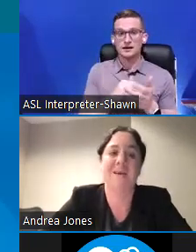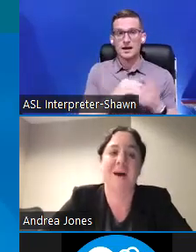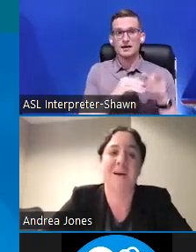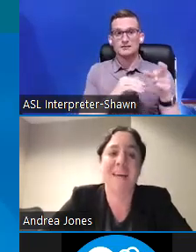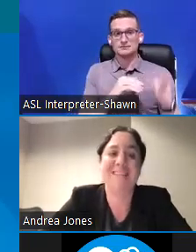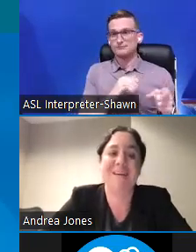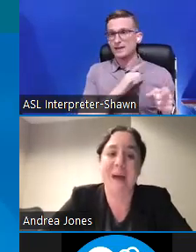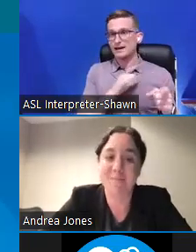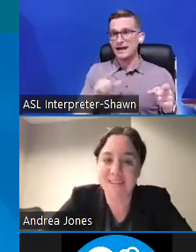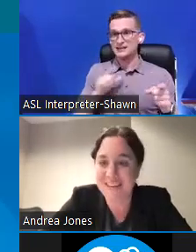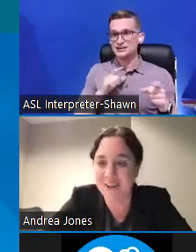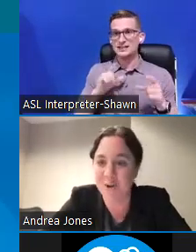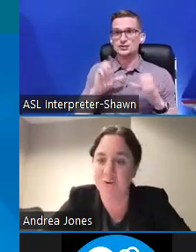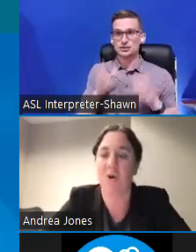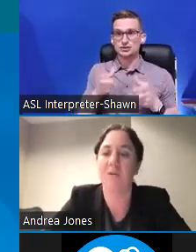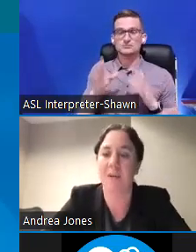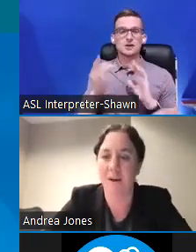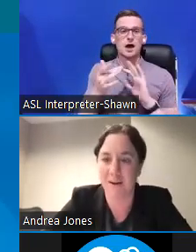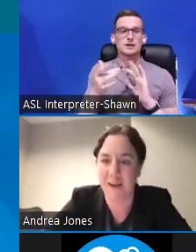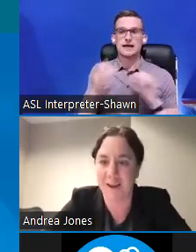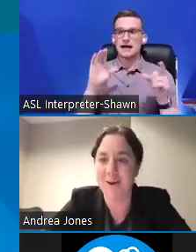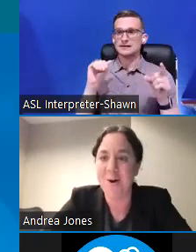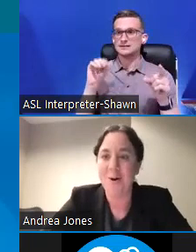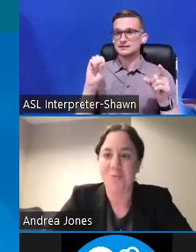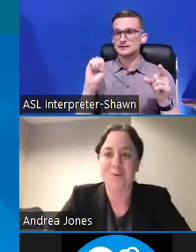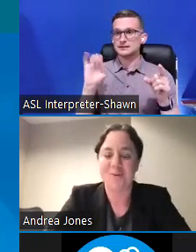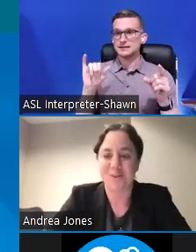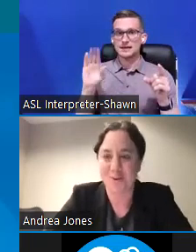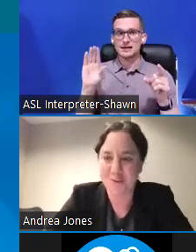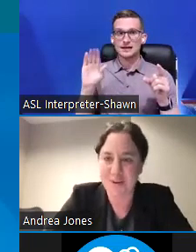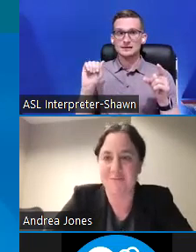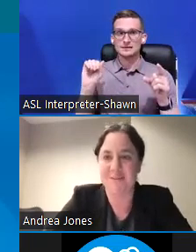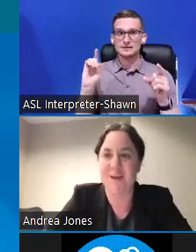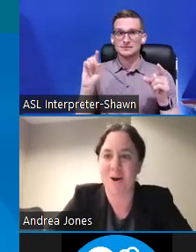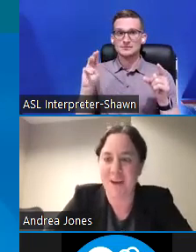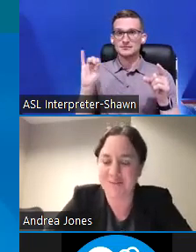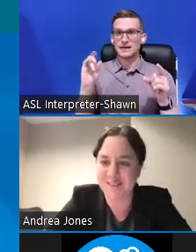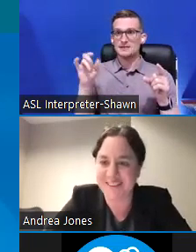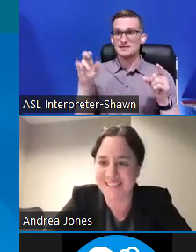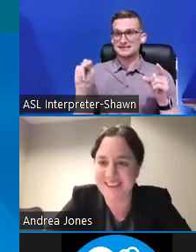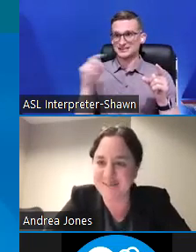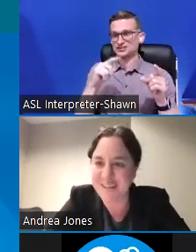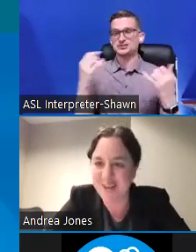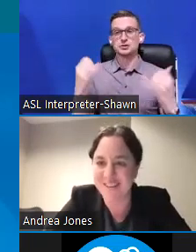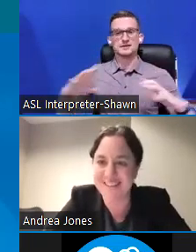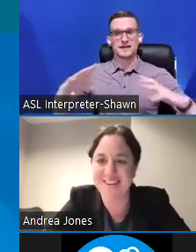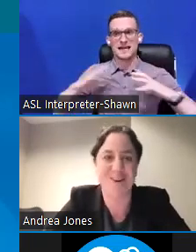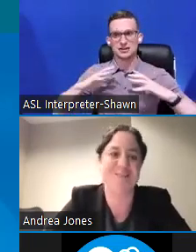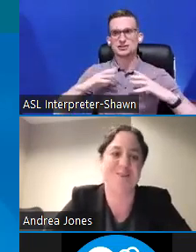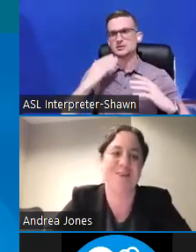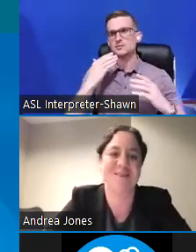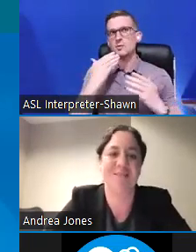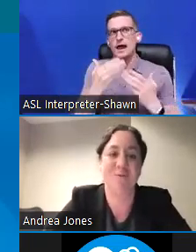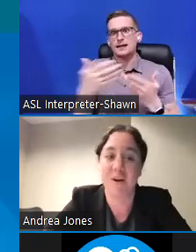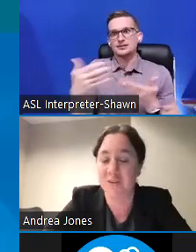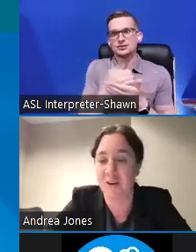contacts. Casey Badmington, who is currently on a well-deserved bit of time off after the legislative session this year, is